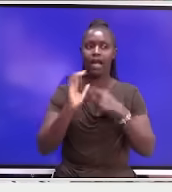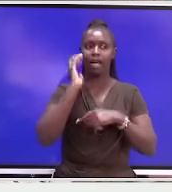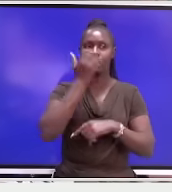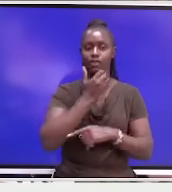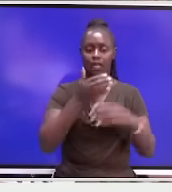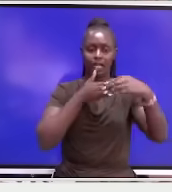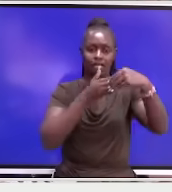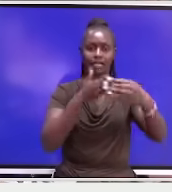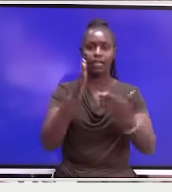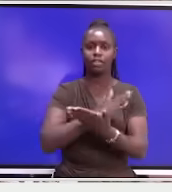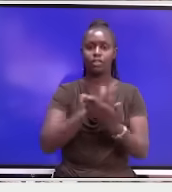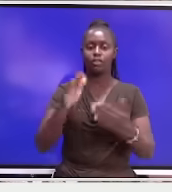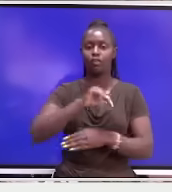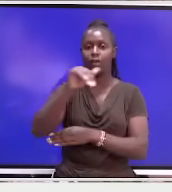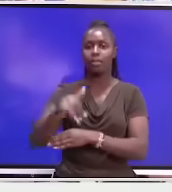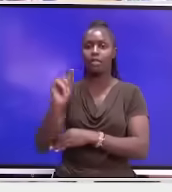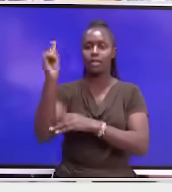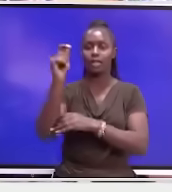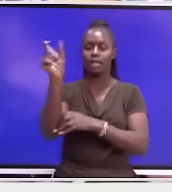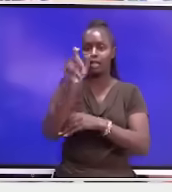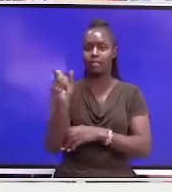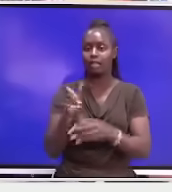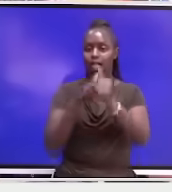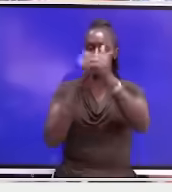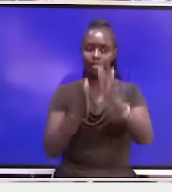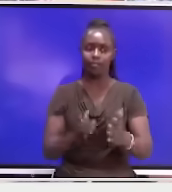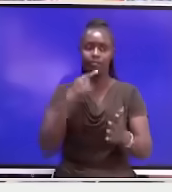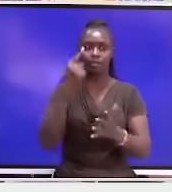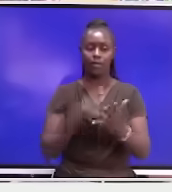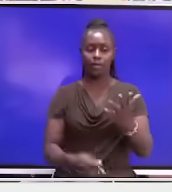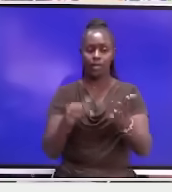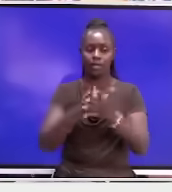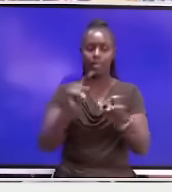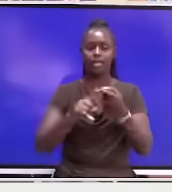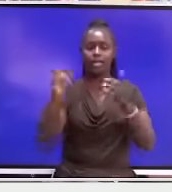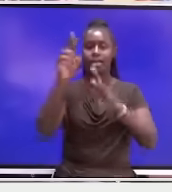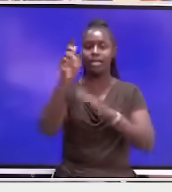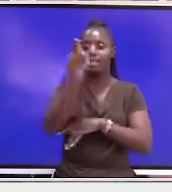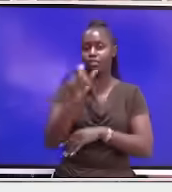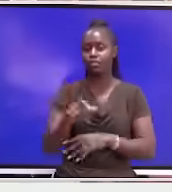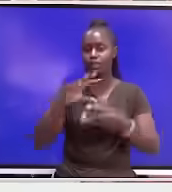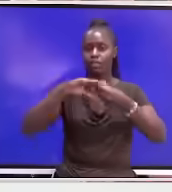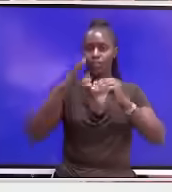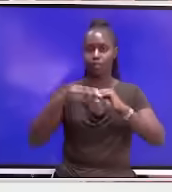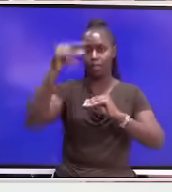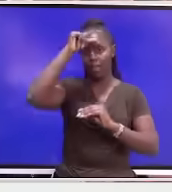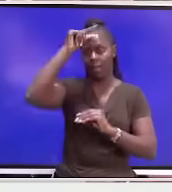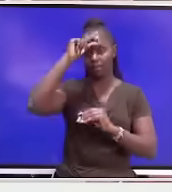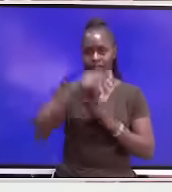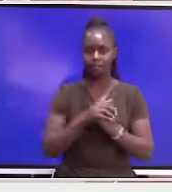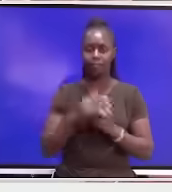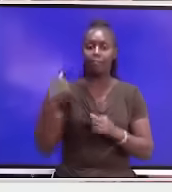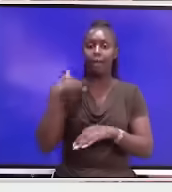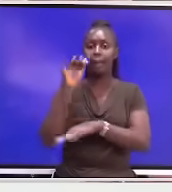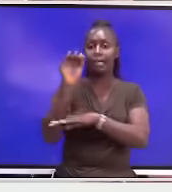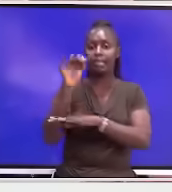a section of Mount Kenya leaders, in assuring the president that the region is firmly in government. I want to ask leaders